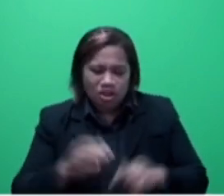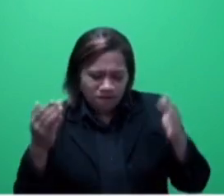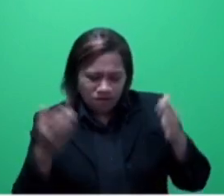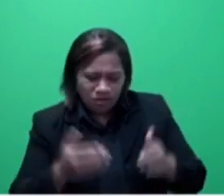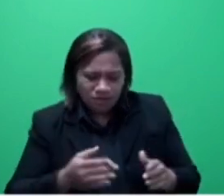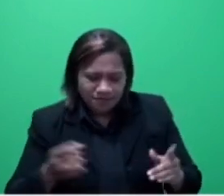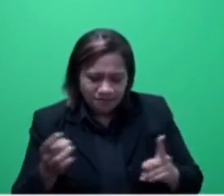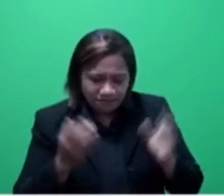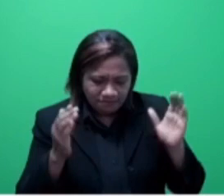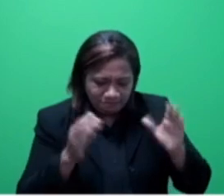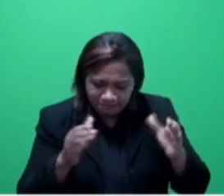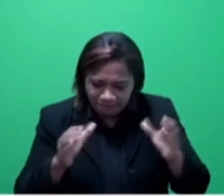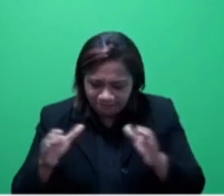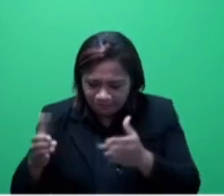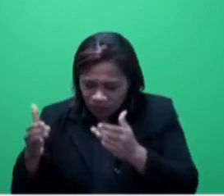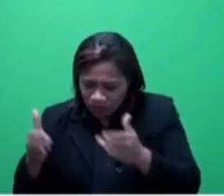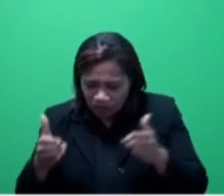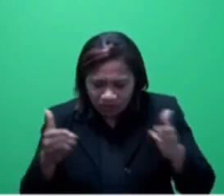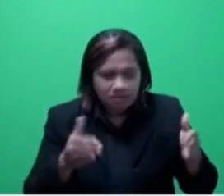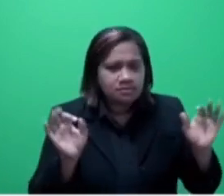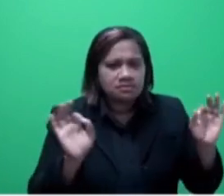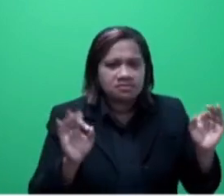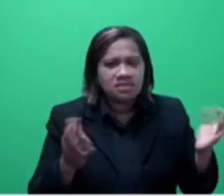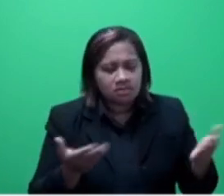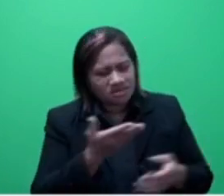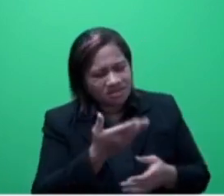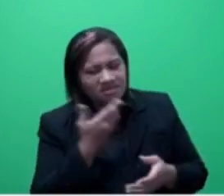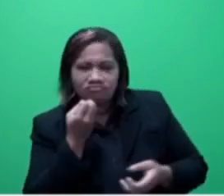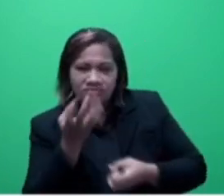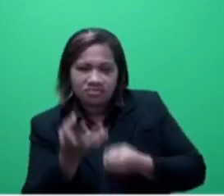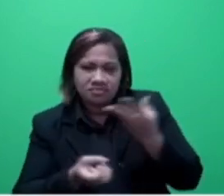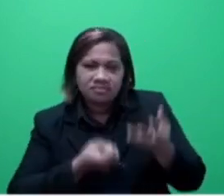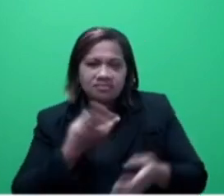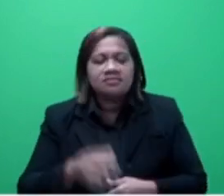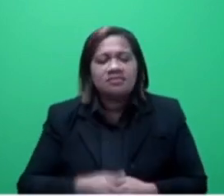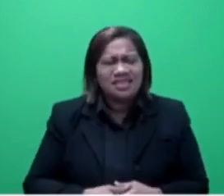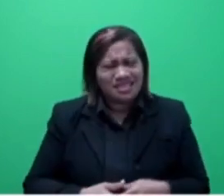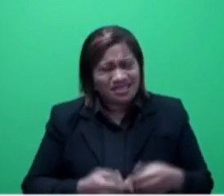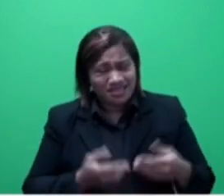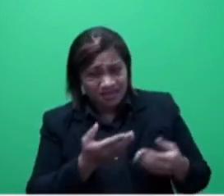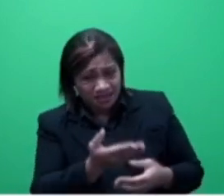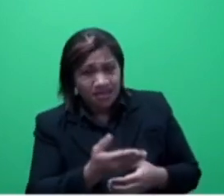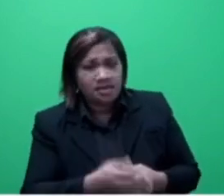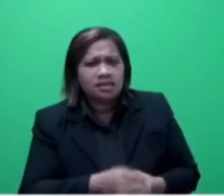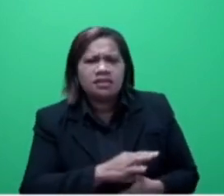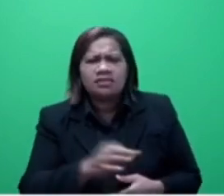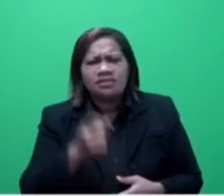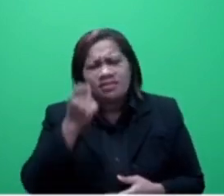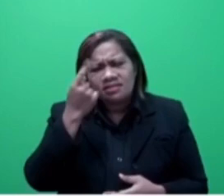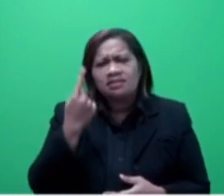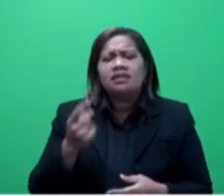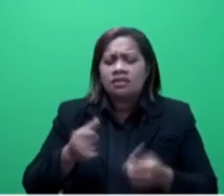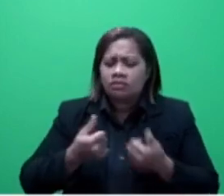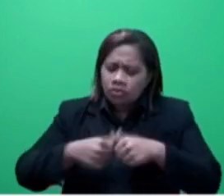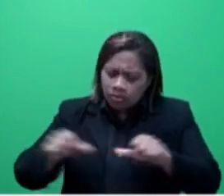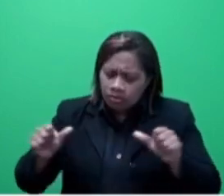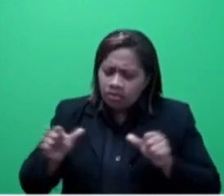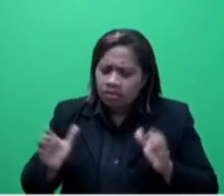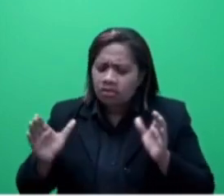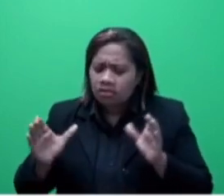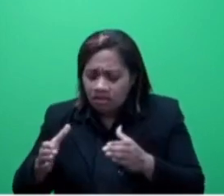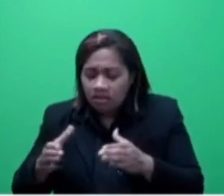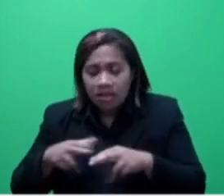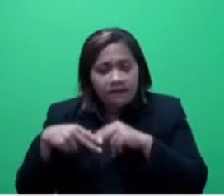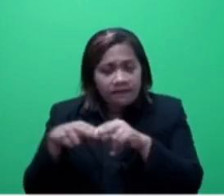Mr. Speaker, sir, I think the opposition just fails to or refuses to understand the agriculture sector in Fiji. They are